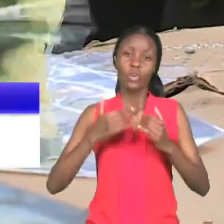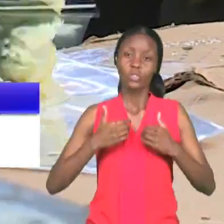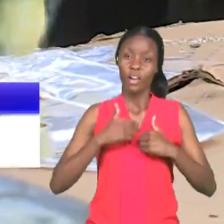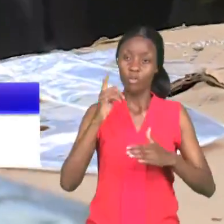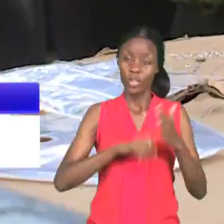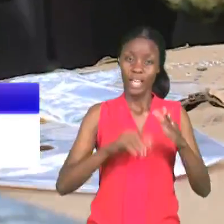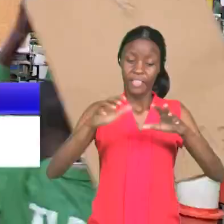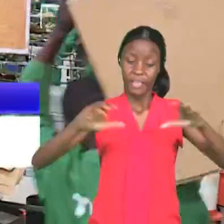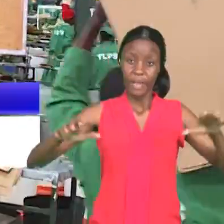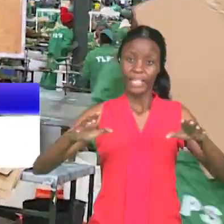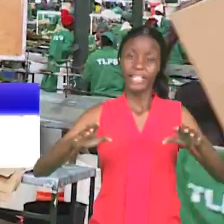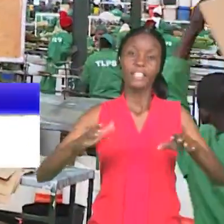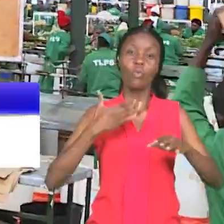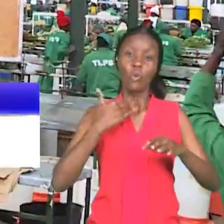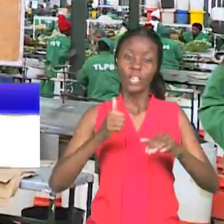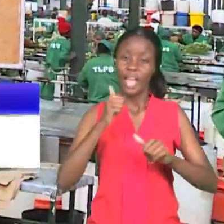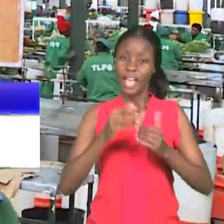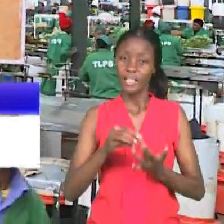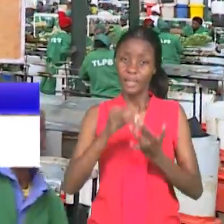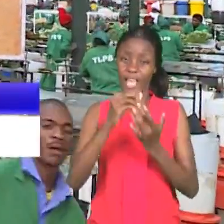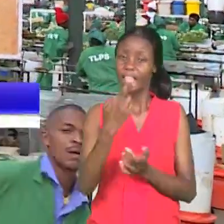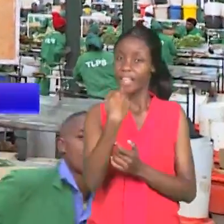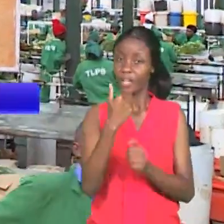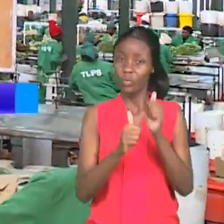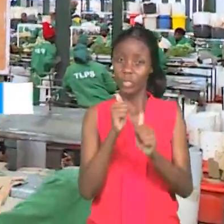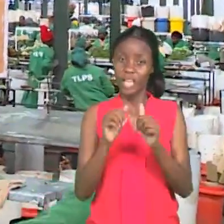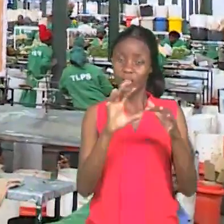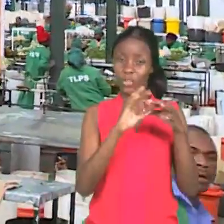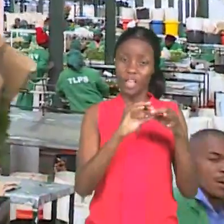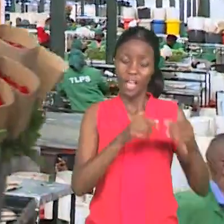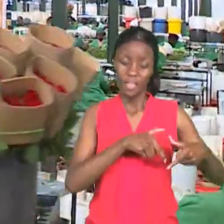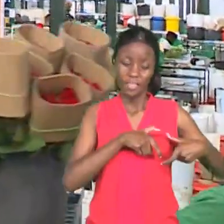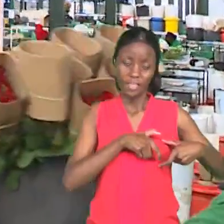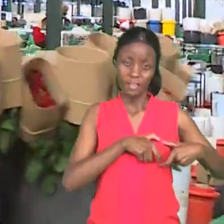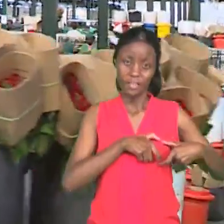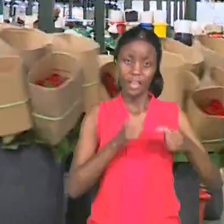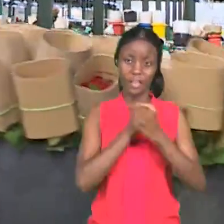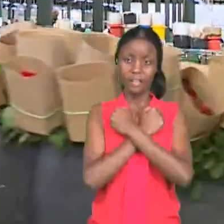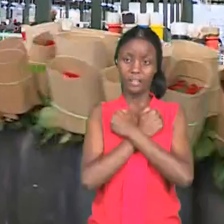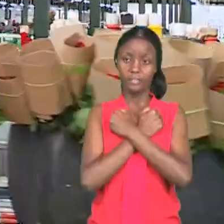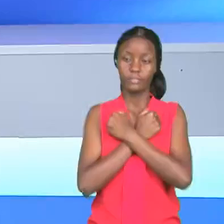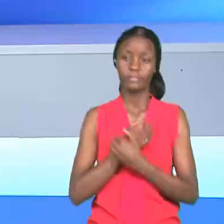of flowers, especially the red rose, which is associated with love. Give us a mana. Switch TV.